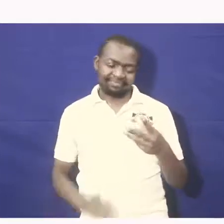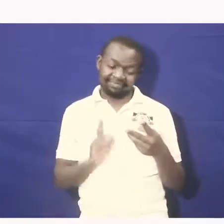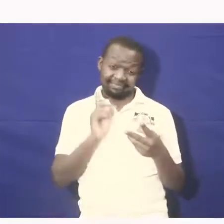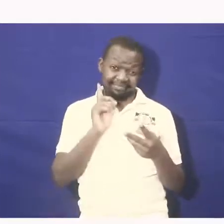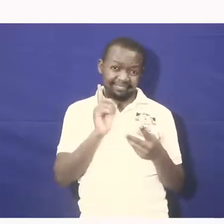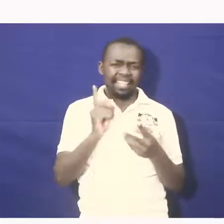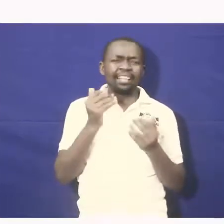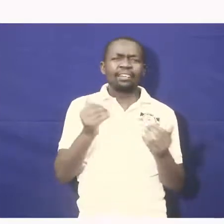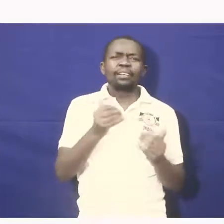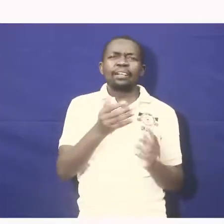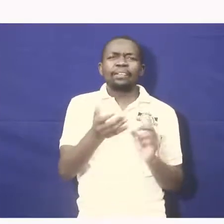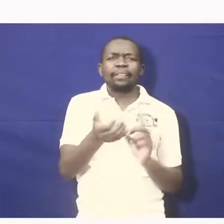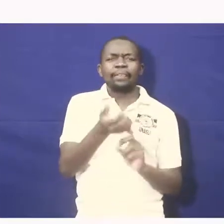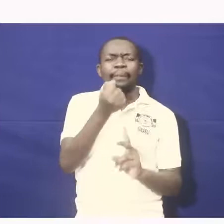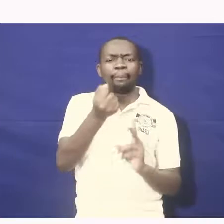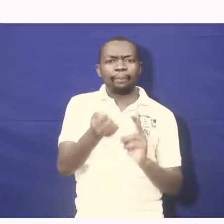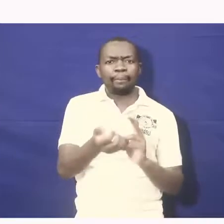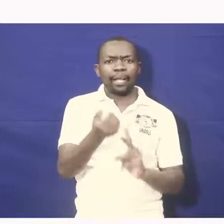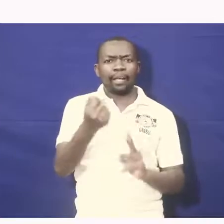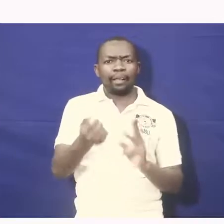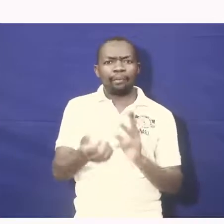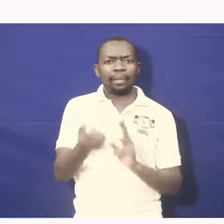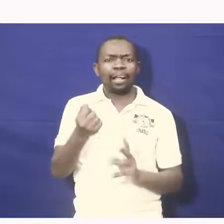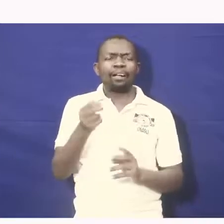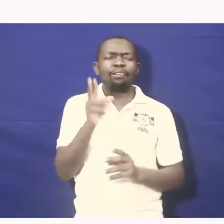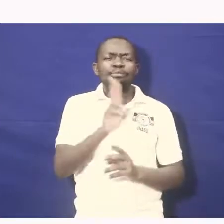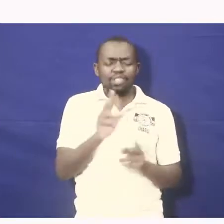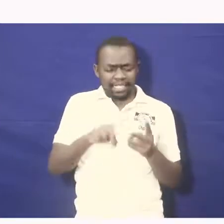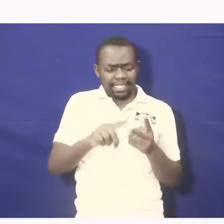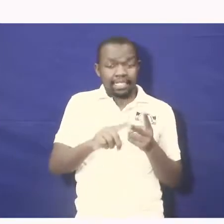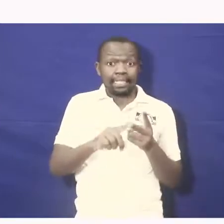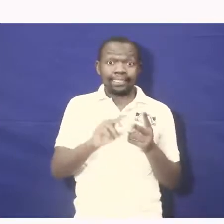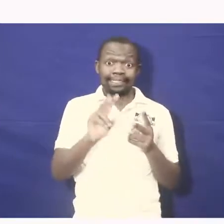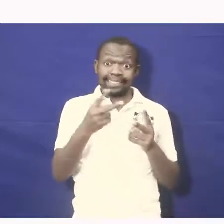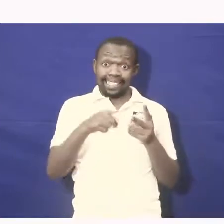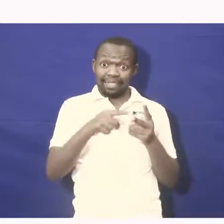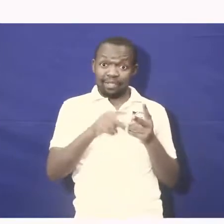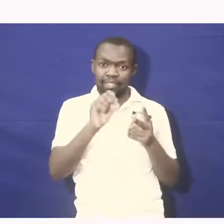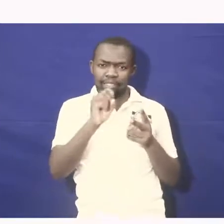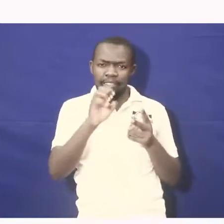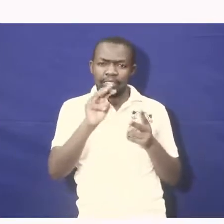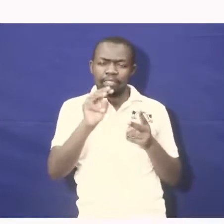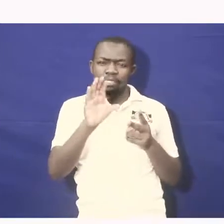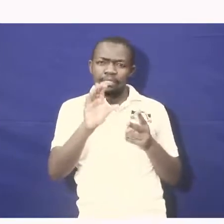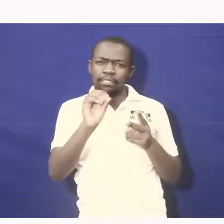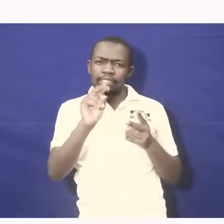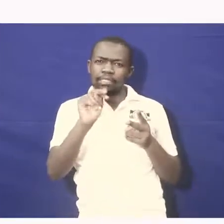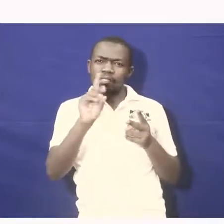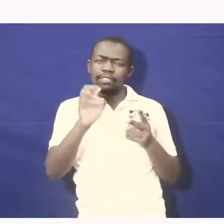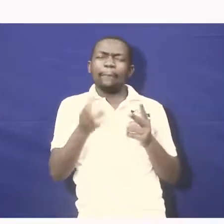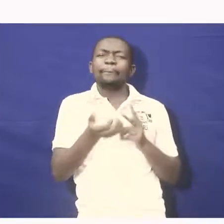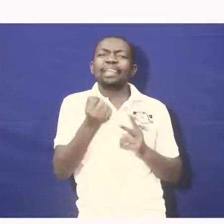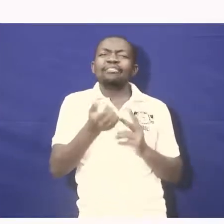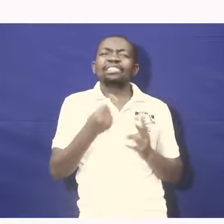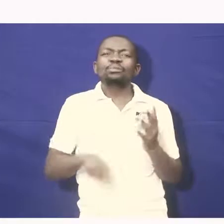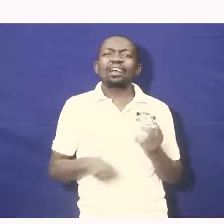Now, what are the benefits of using the secondary sources of history?